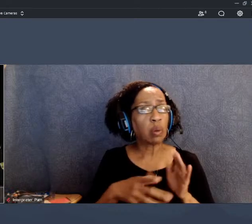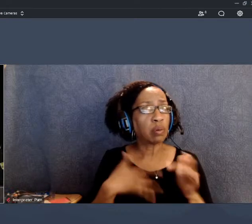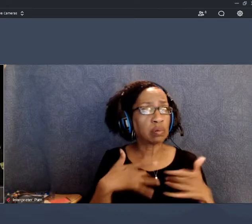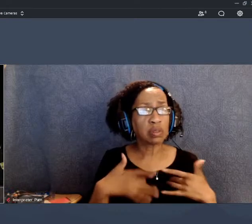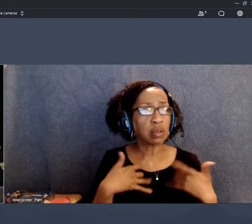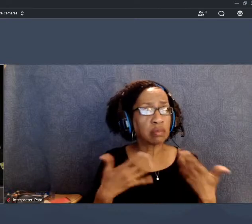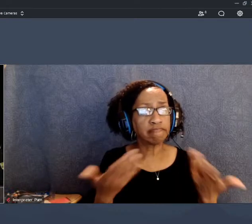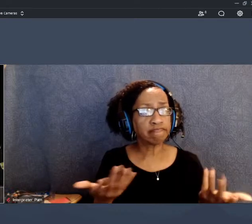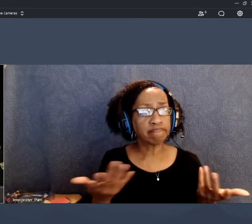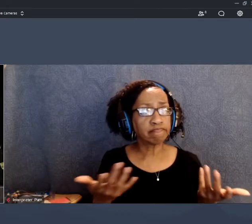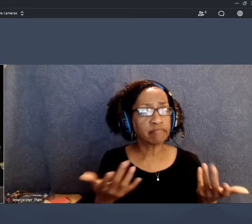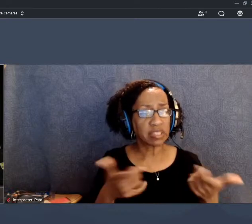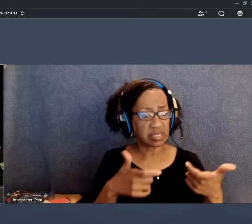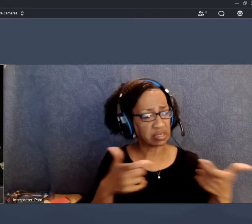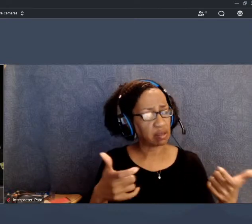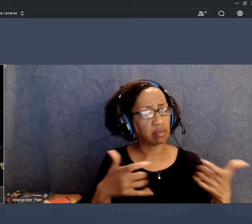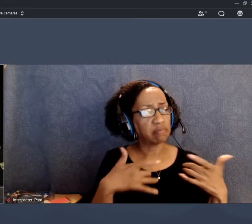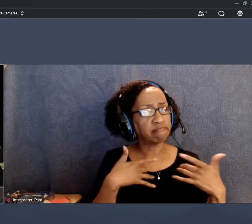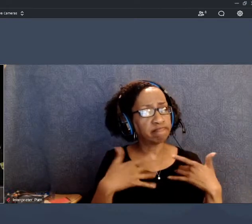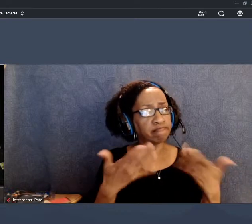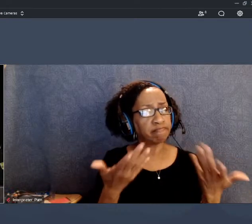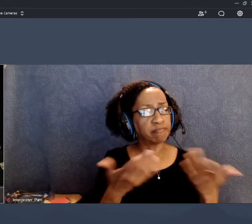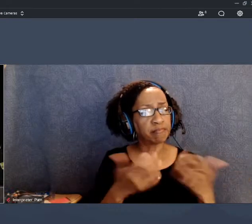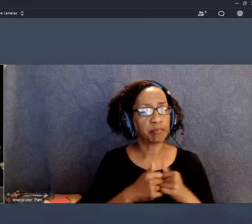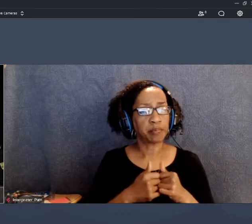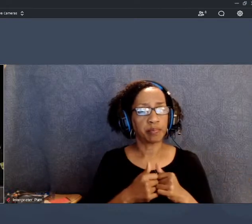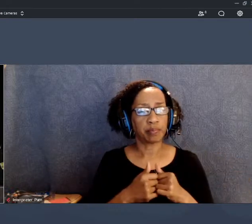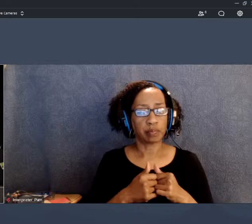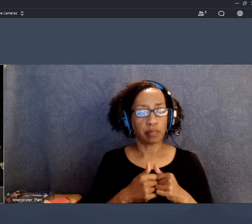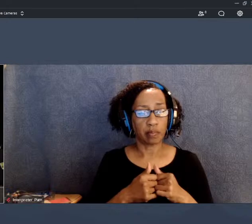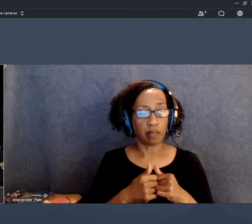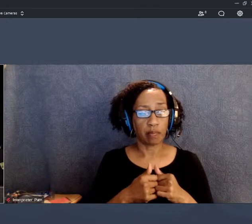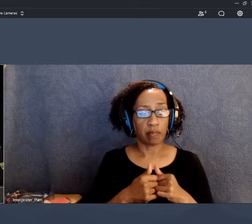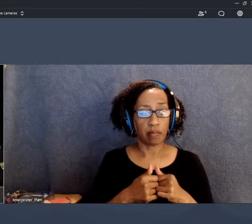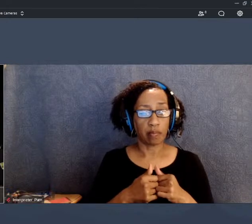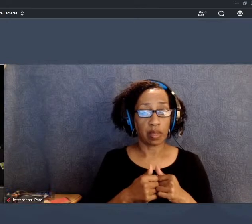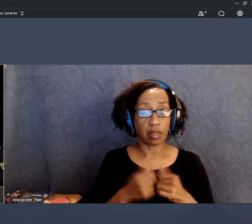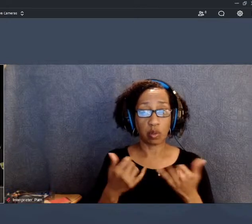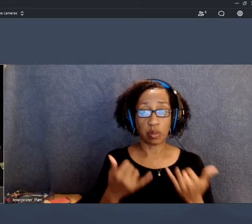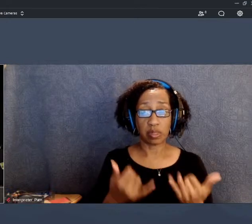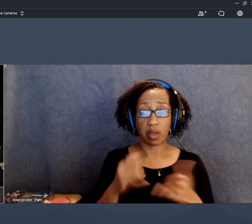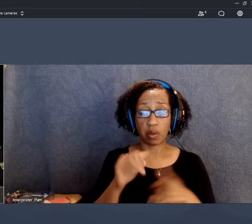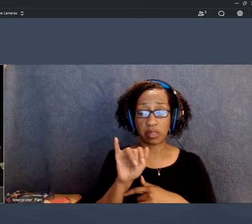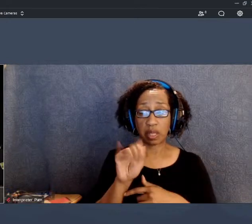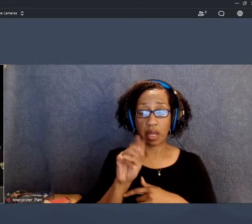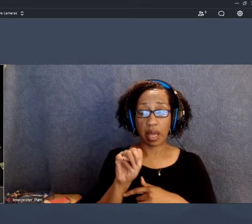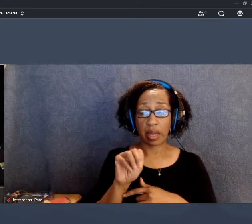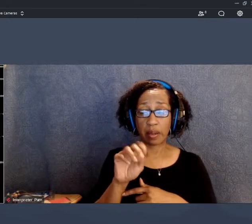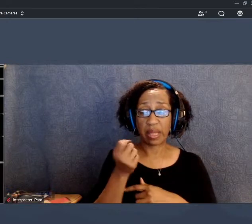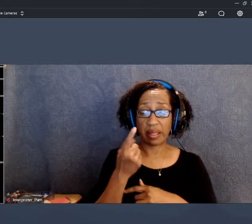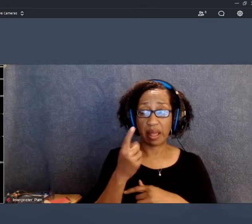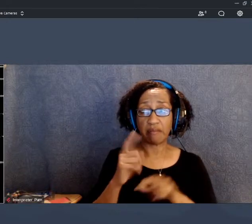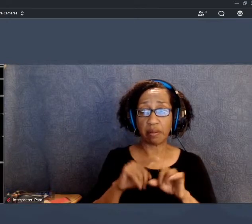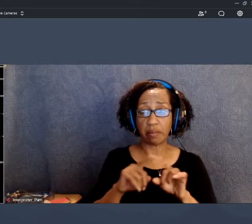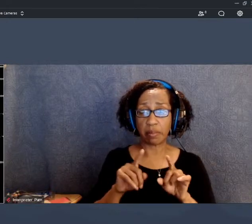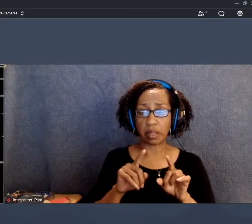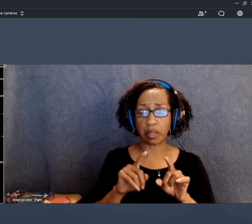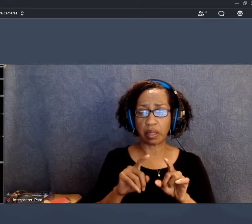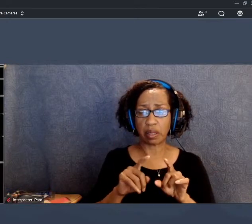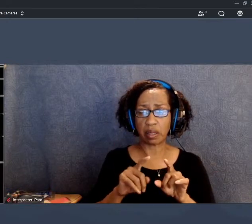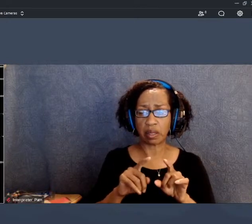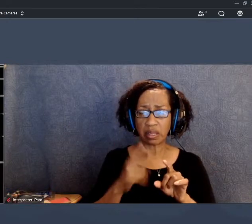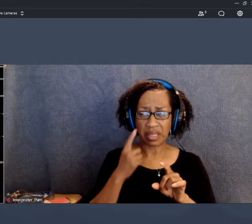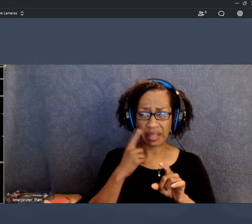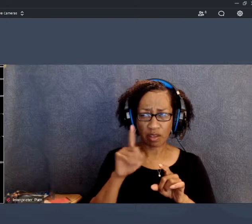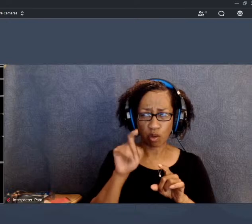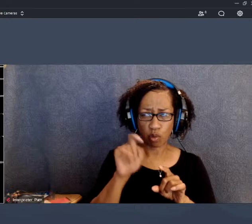large? Well, we are on item number 11, but I will answer your question. I think your question is more related